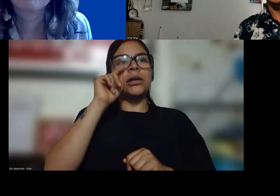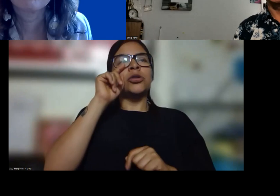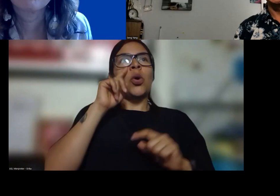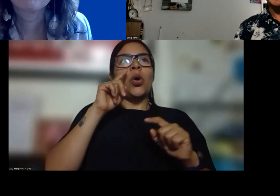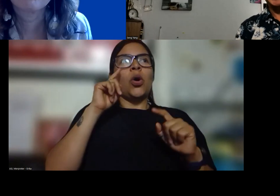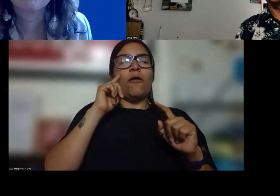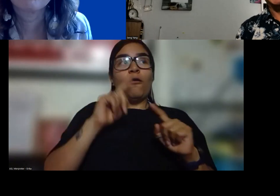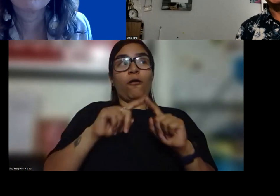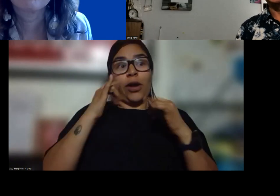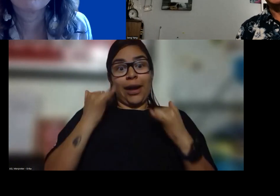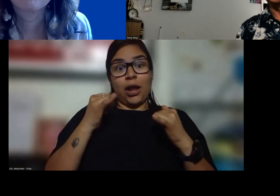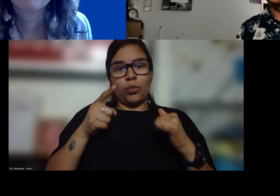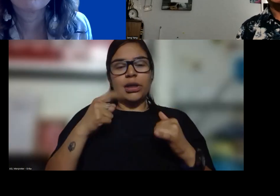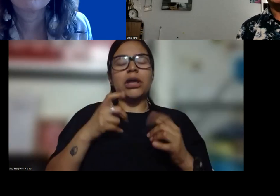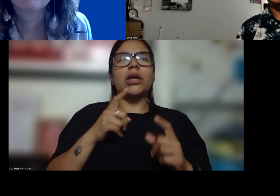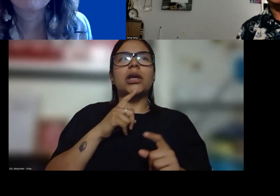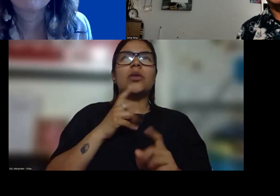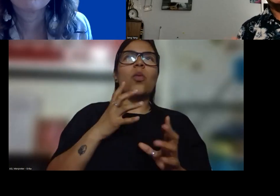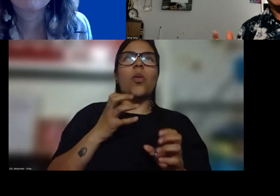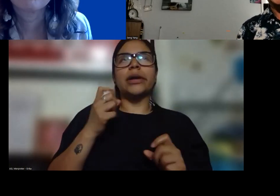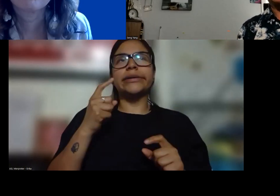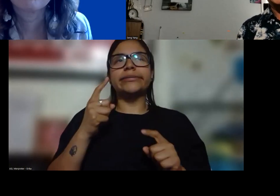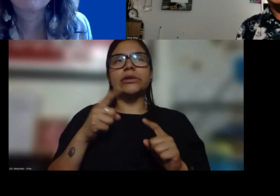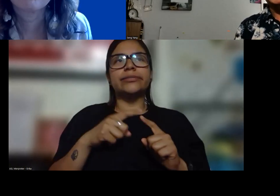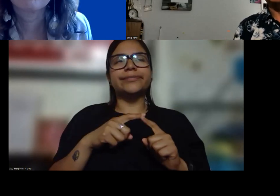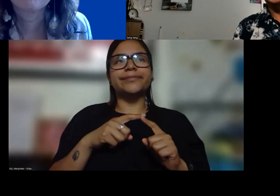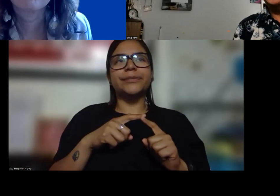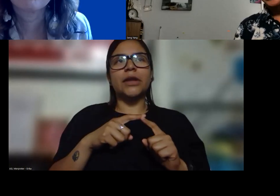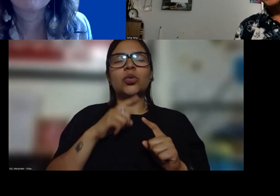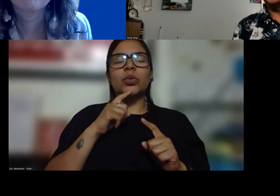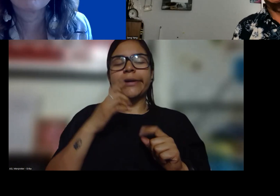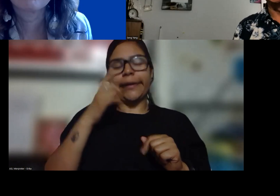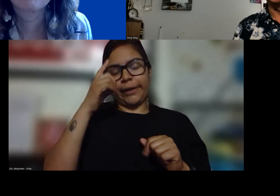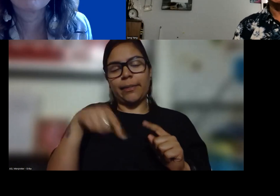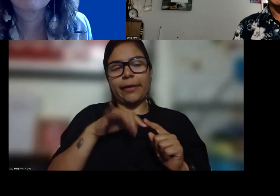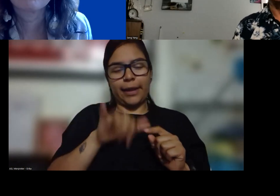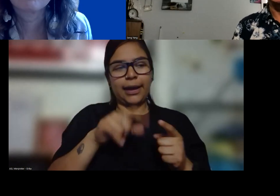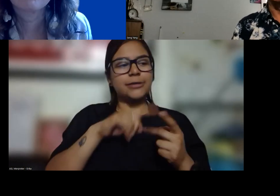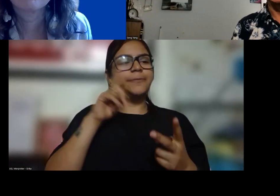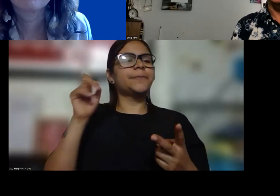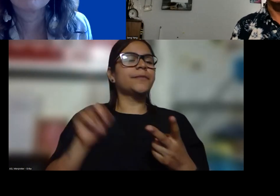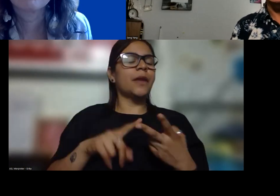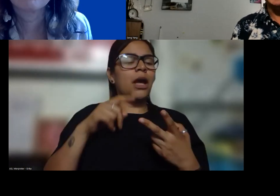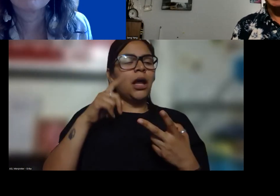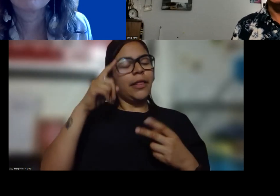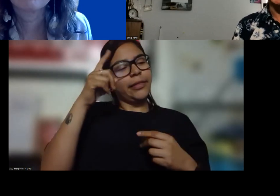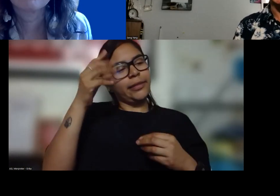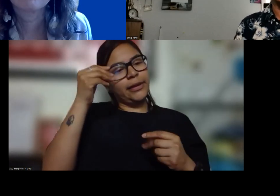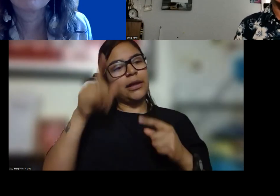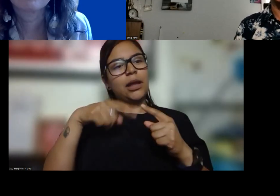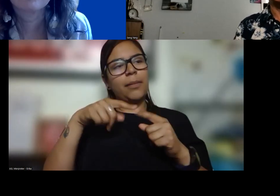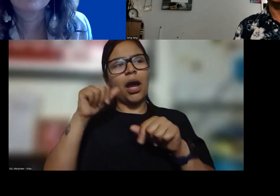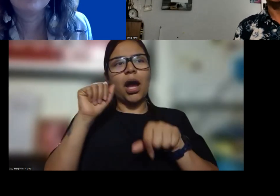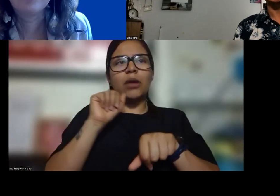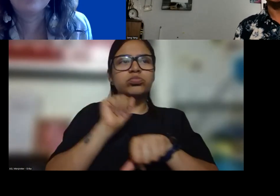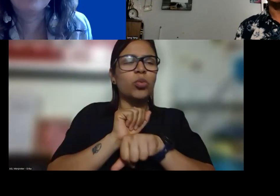smoke. And we also think about looking forward for some education to the more community as well. Thank you